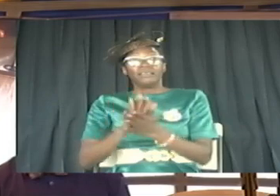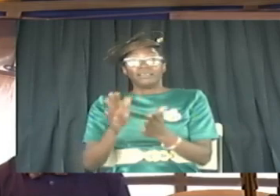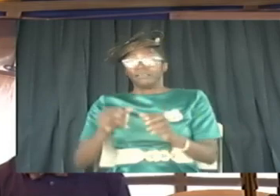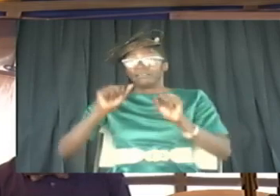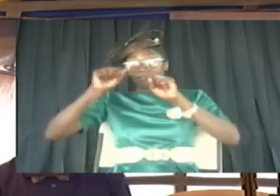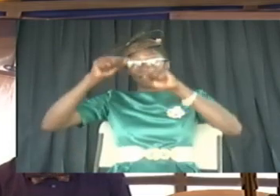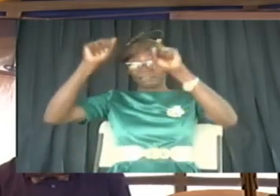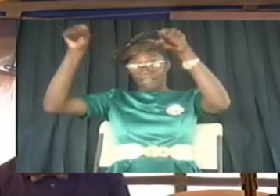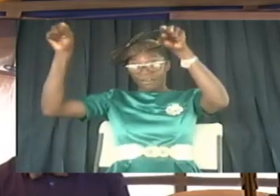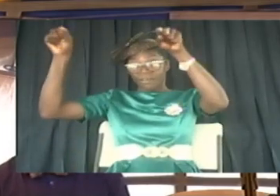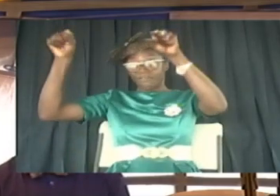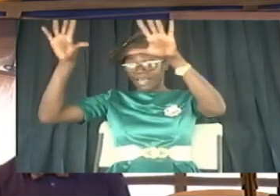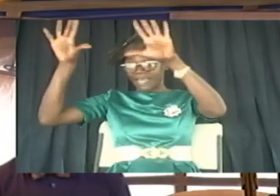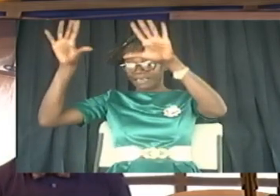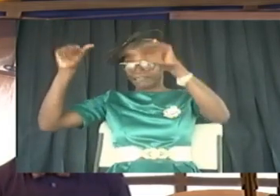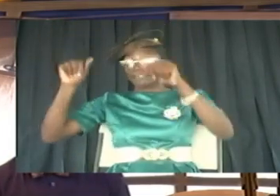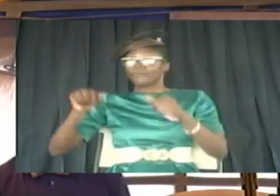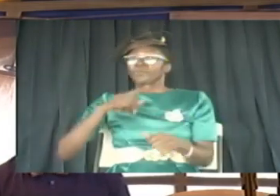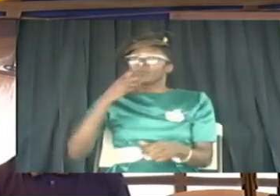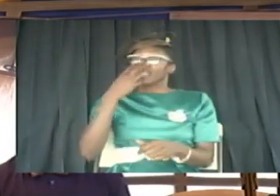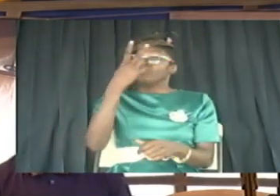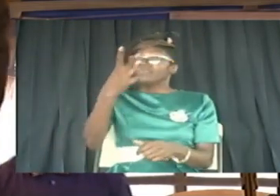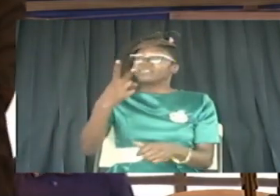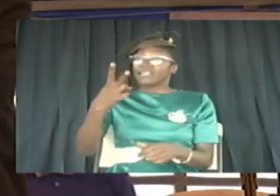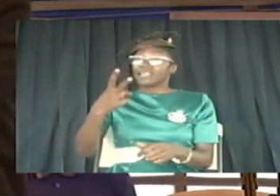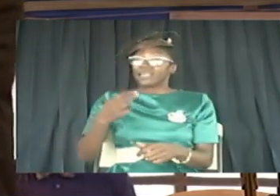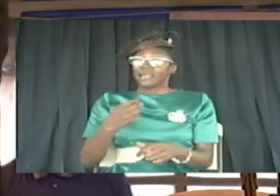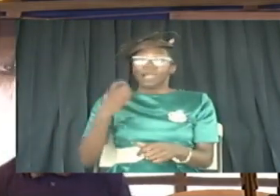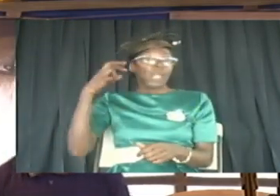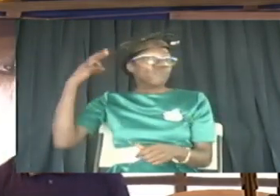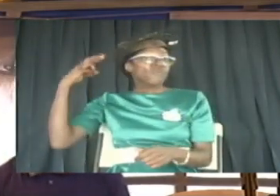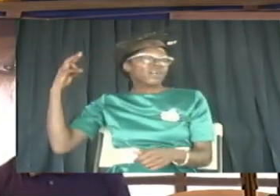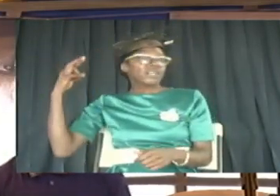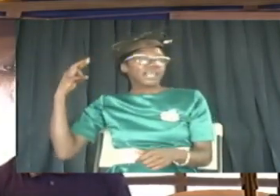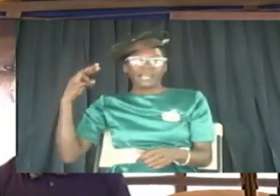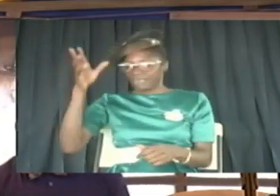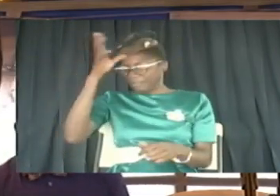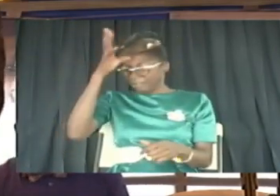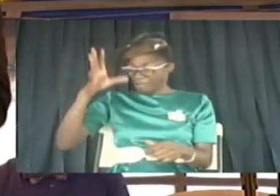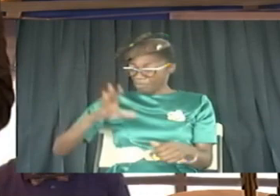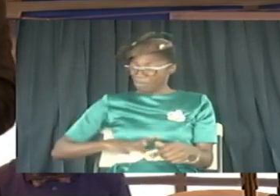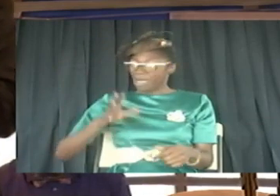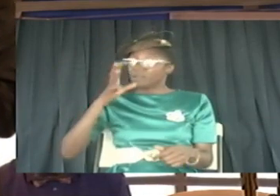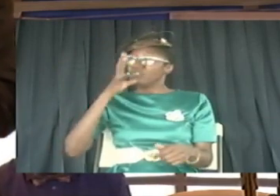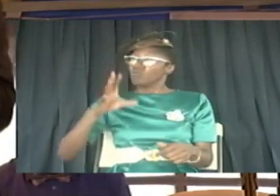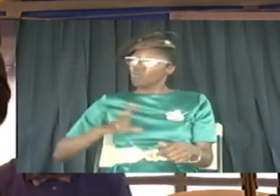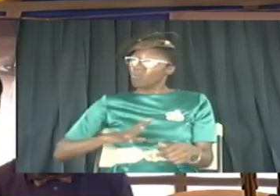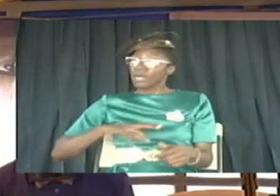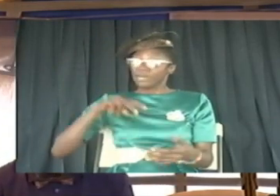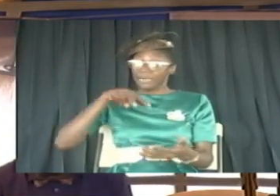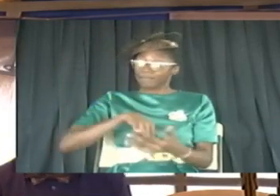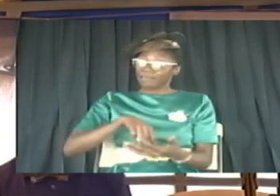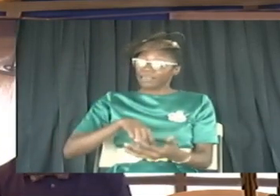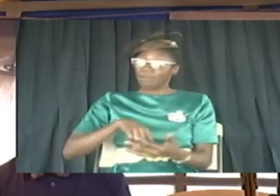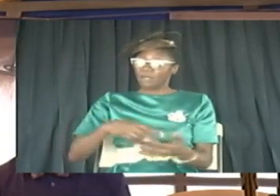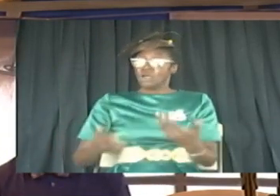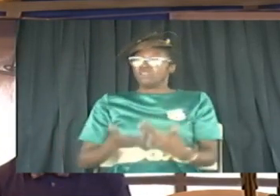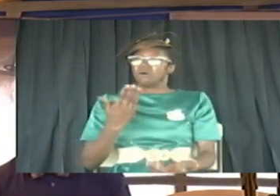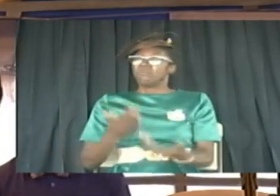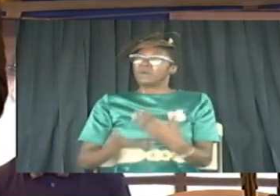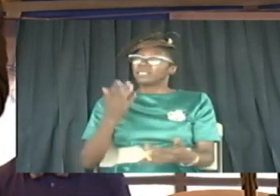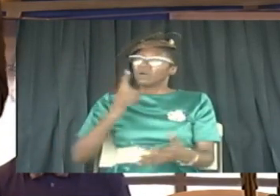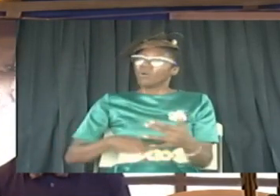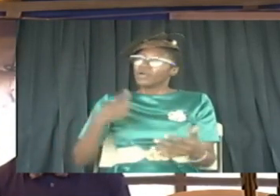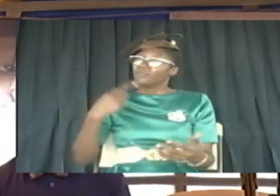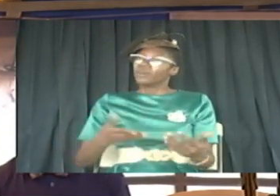way to stand up for what is right. He recognizes the woman that stands up no matter what. Amen. For the thing